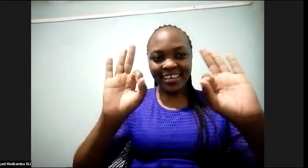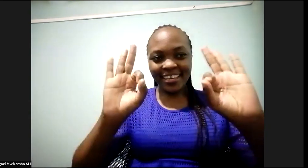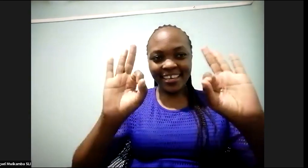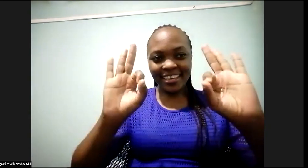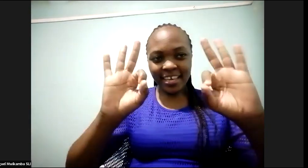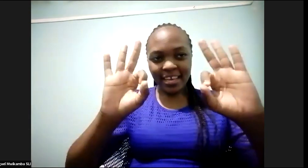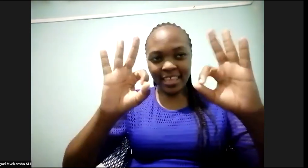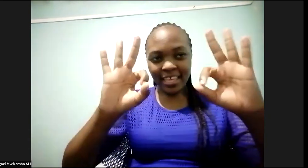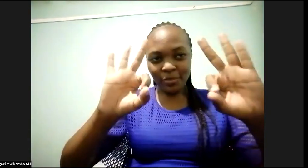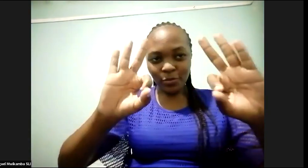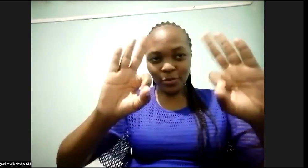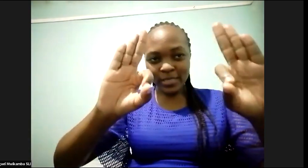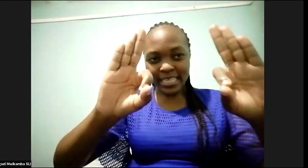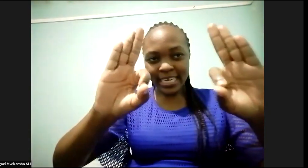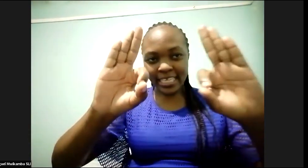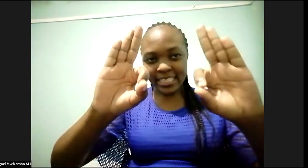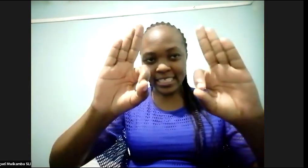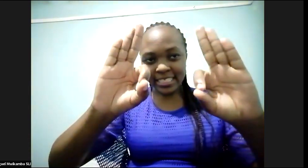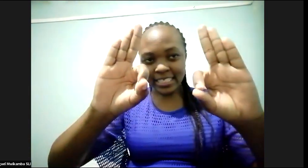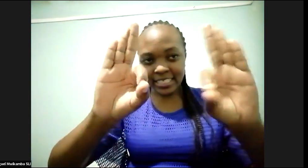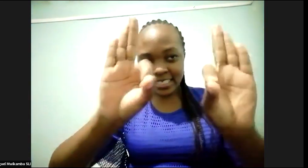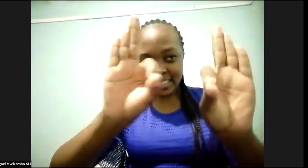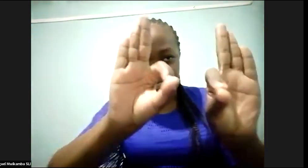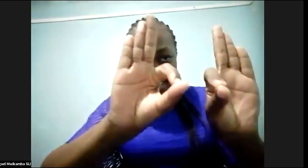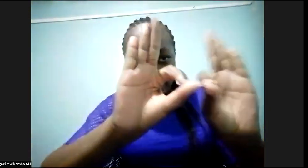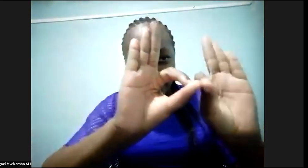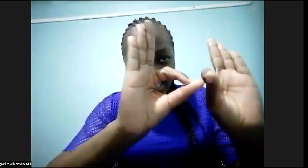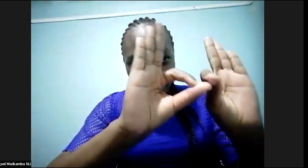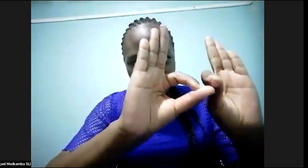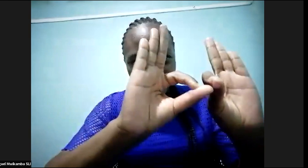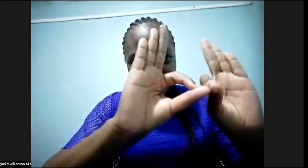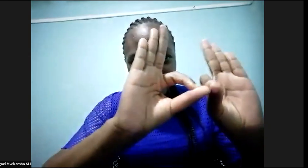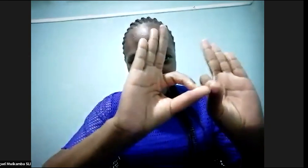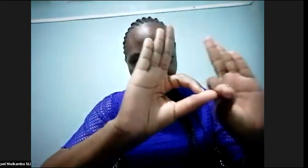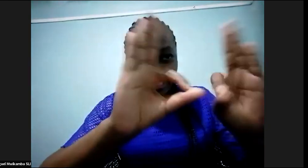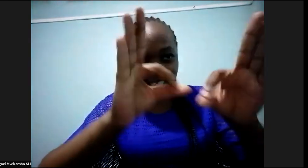Okay. I think when we start like this,